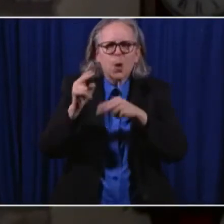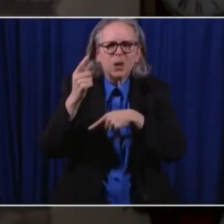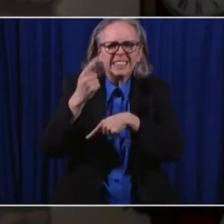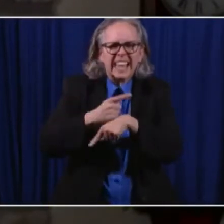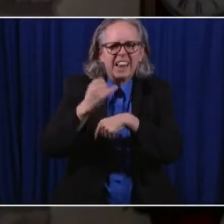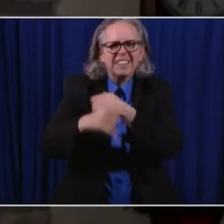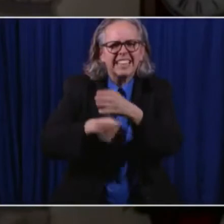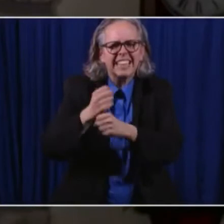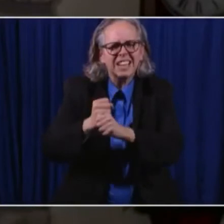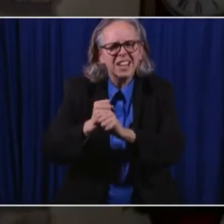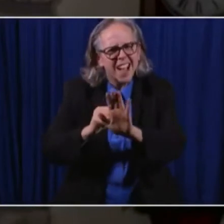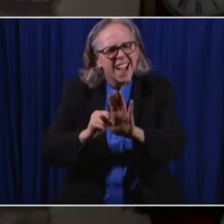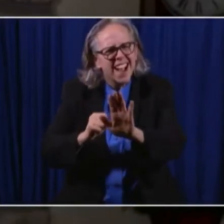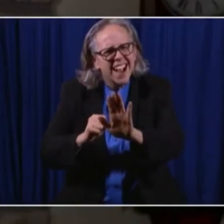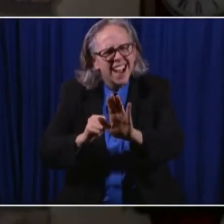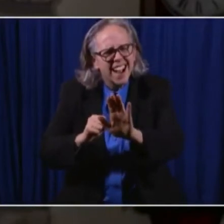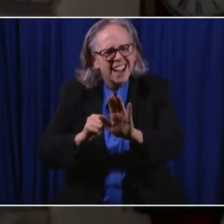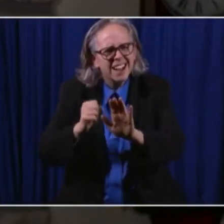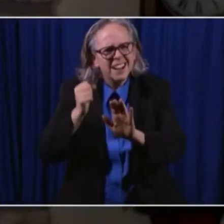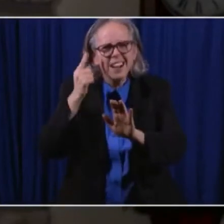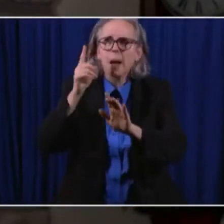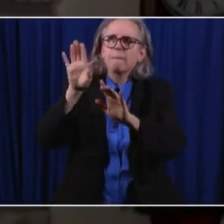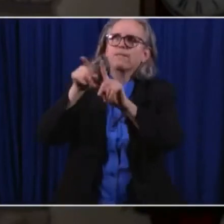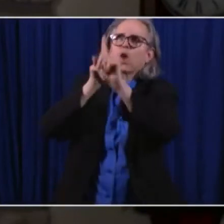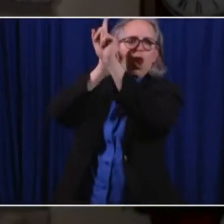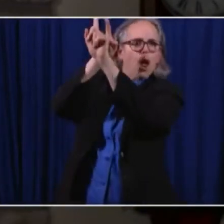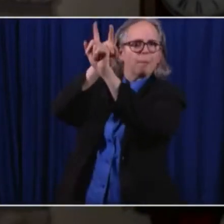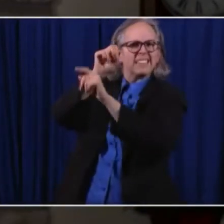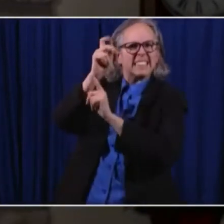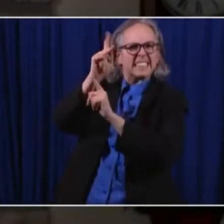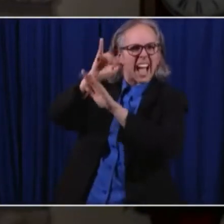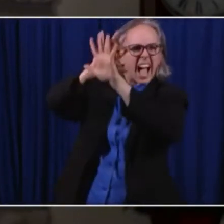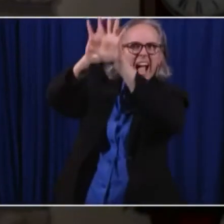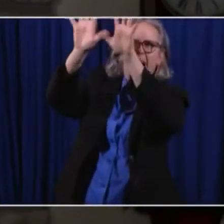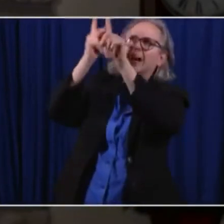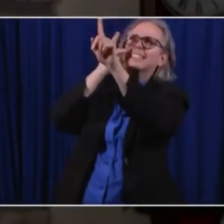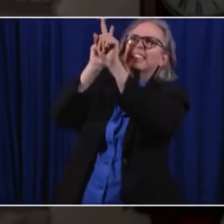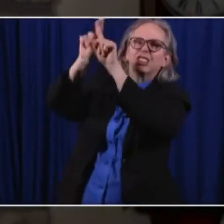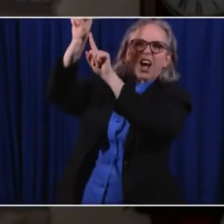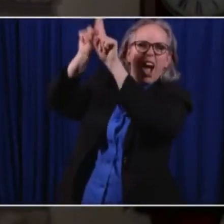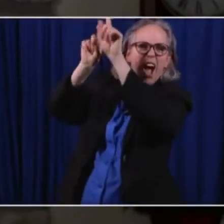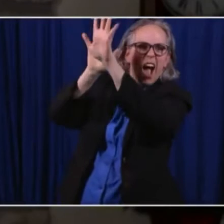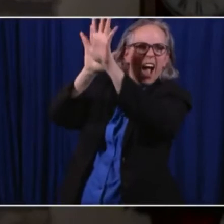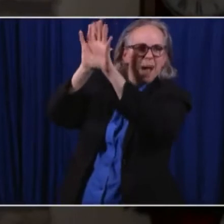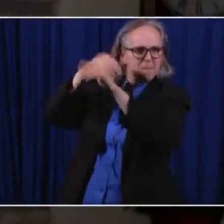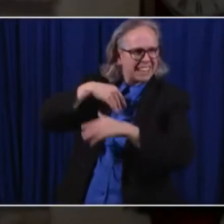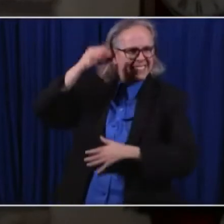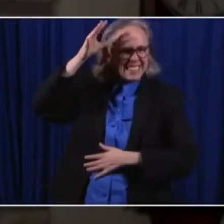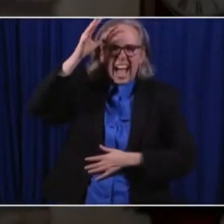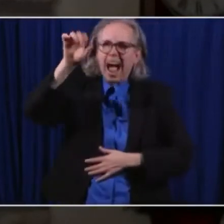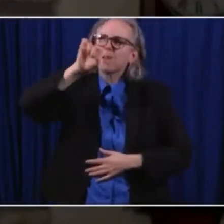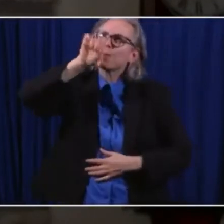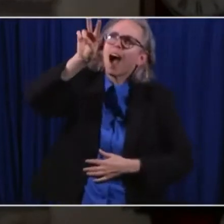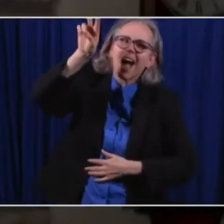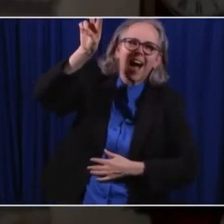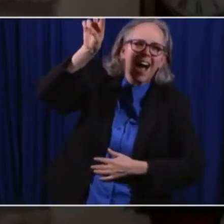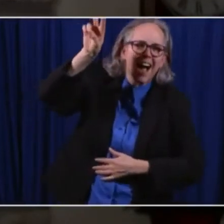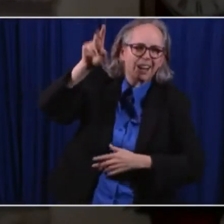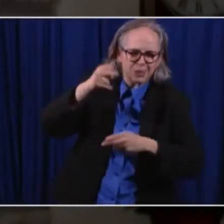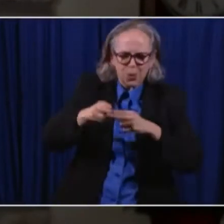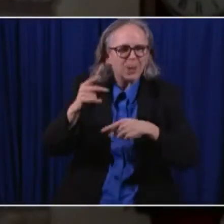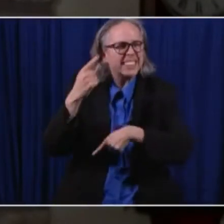who was an eternal optimist, always liked this day and always called out this day because he knew that each day going